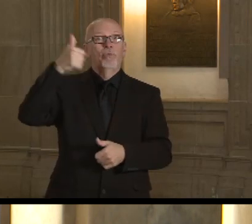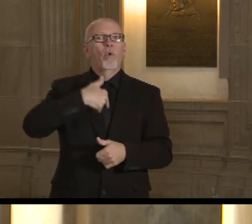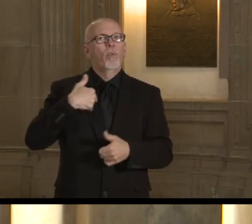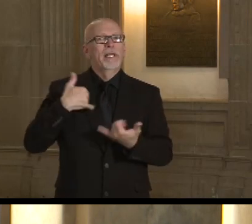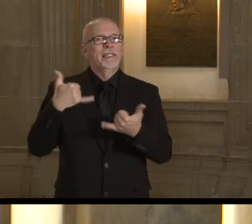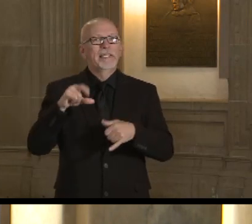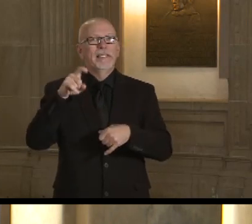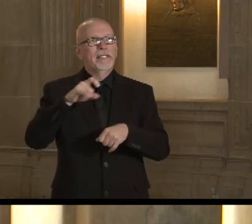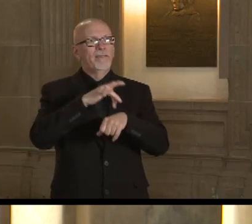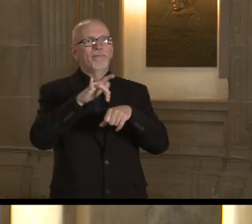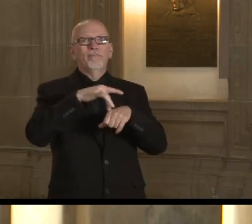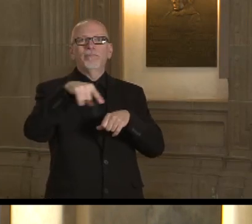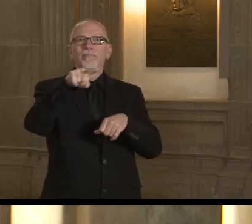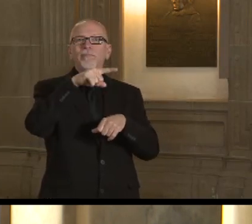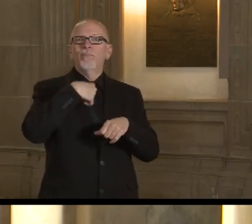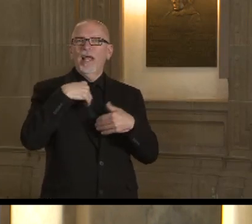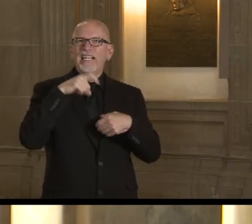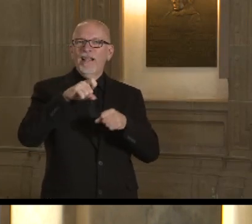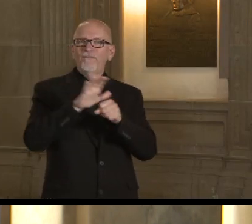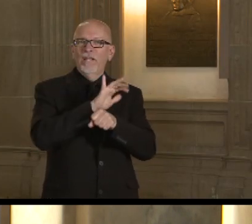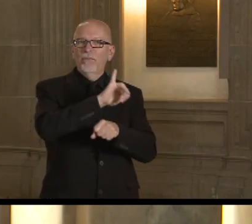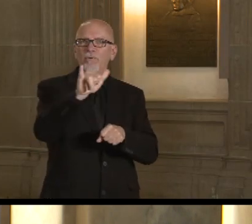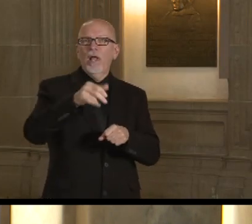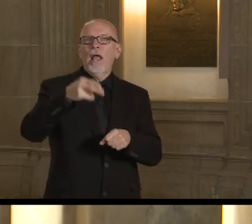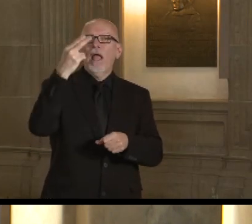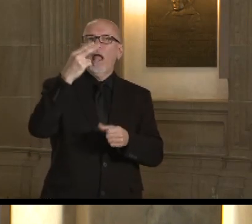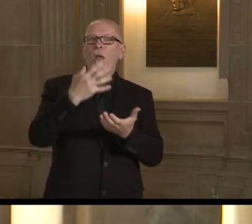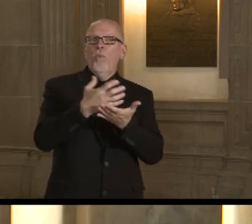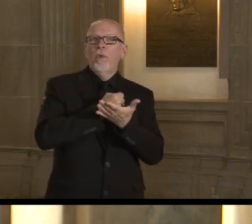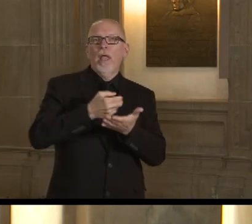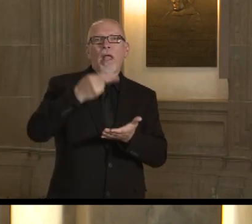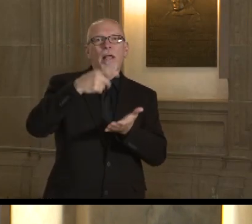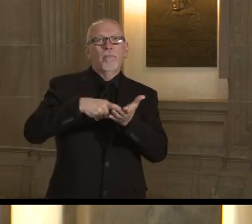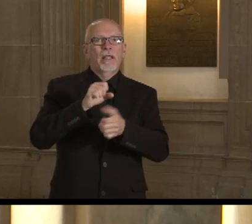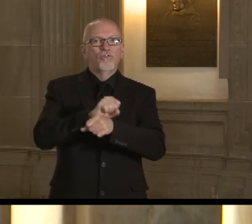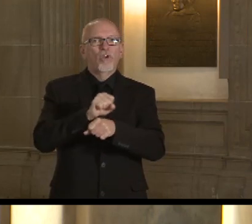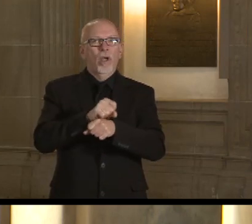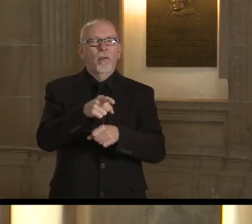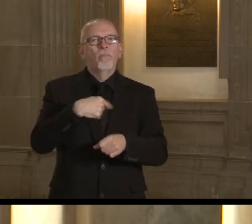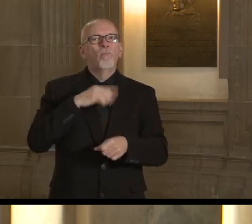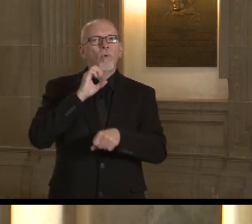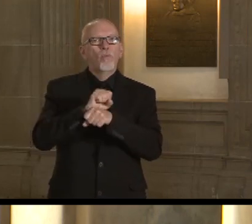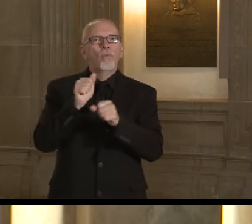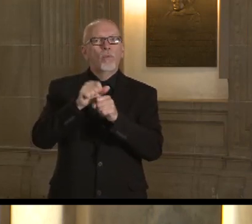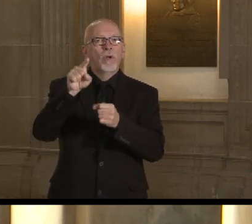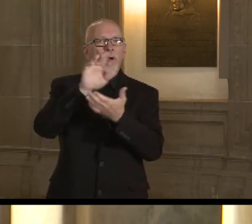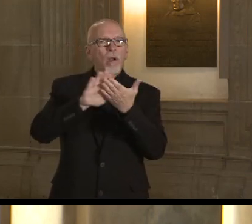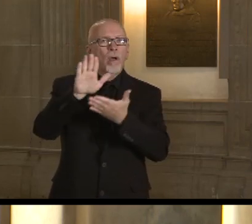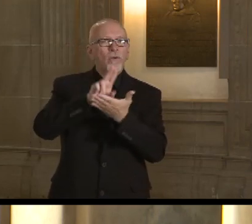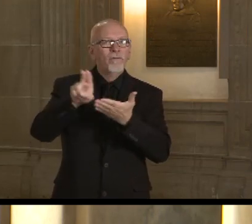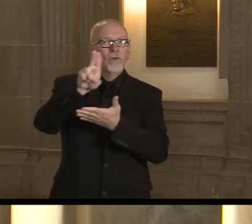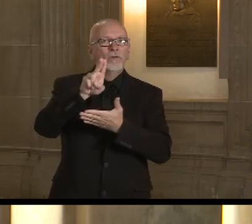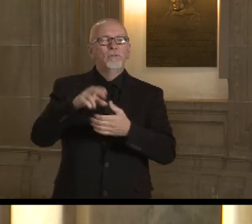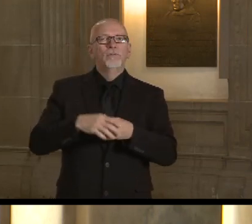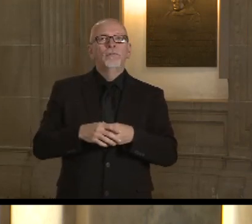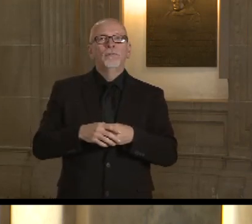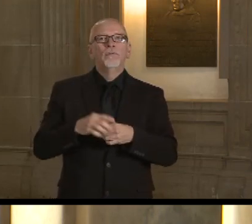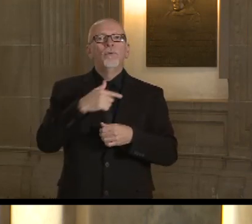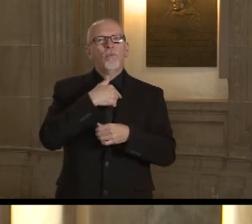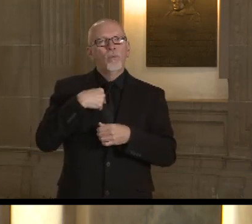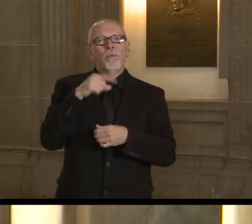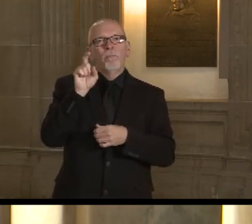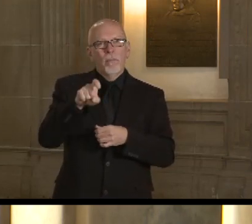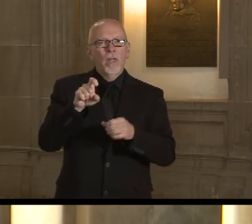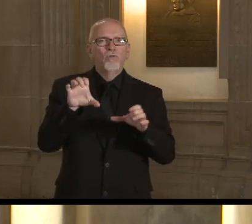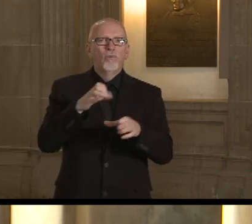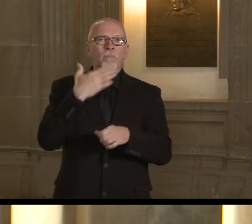to fill high-wage, high-demand jobs. And we will work with our institutions of higher education. We have to